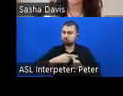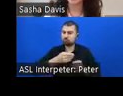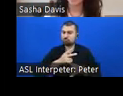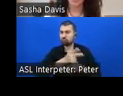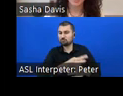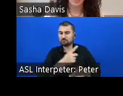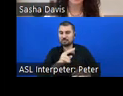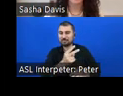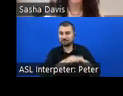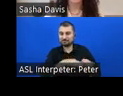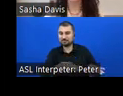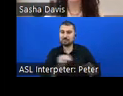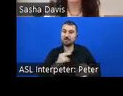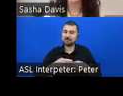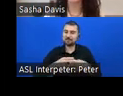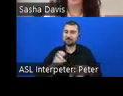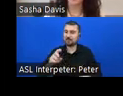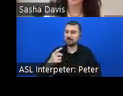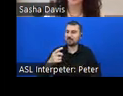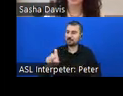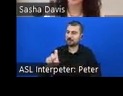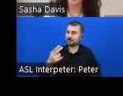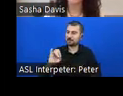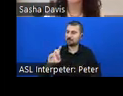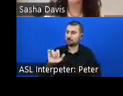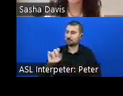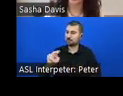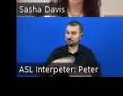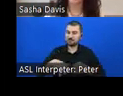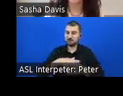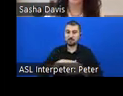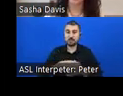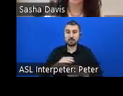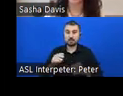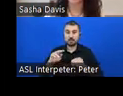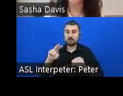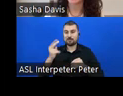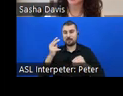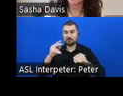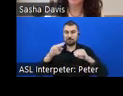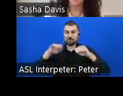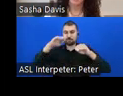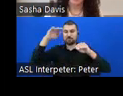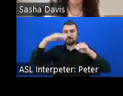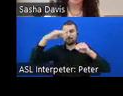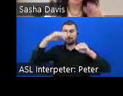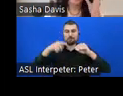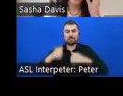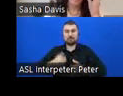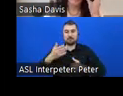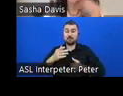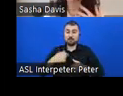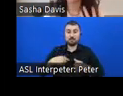temporary exhibition space, and they lived in the top two floors. The third floor had the living room, dining room, and kitchen, and